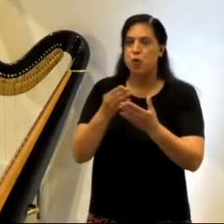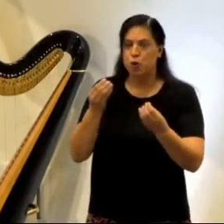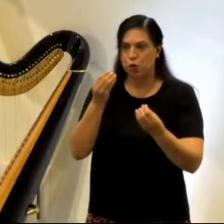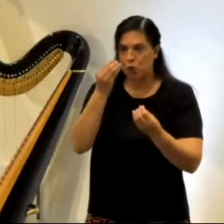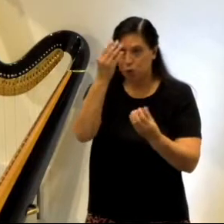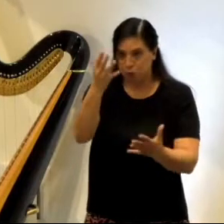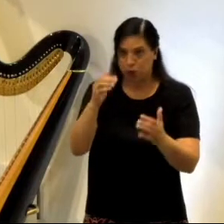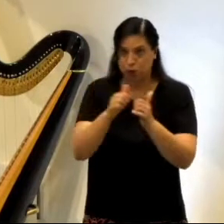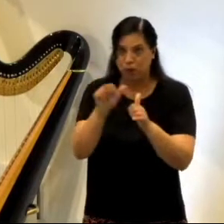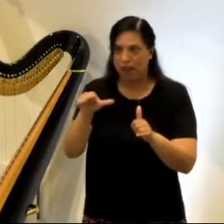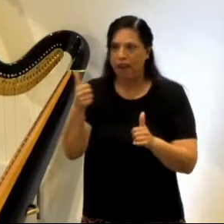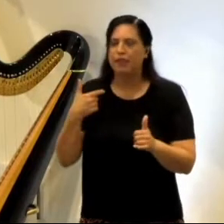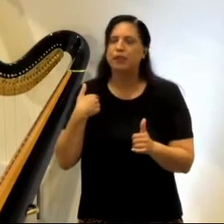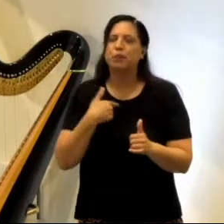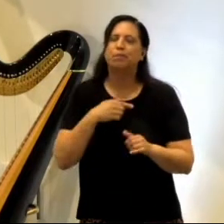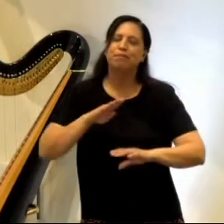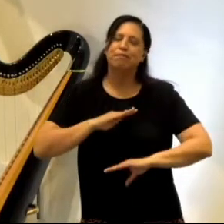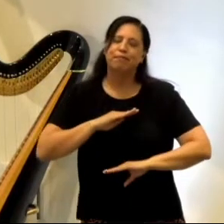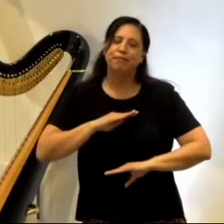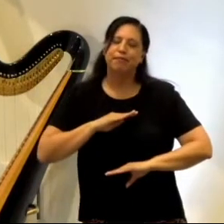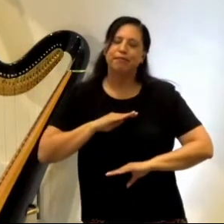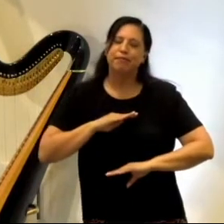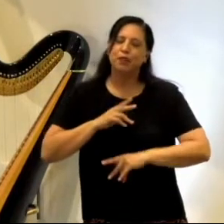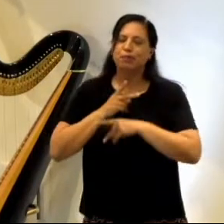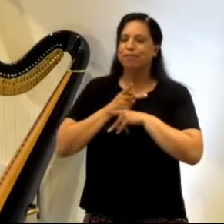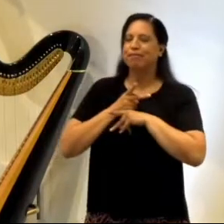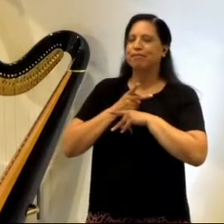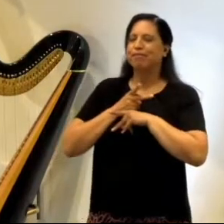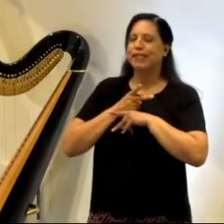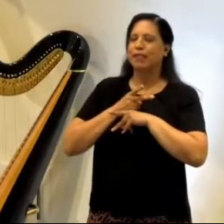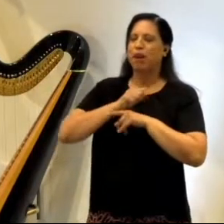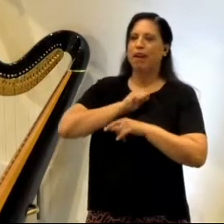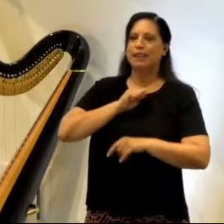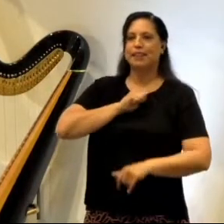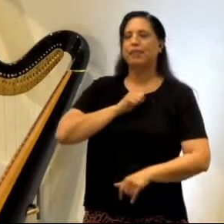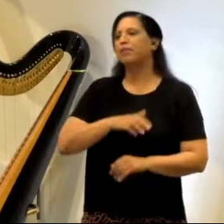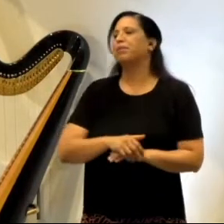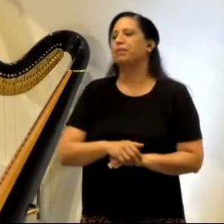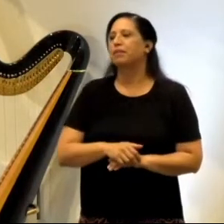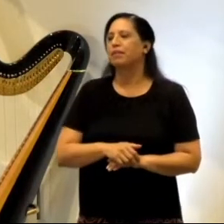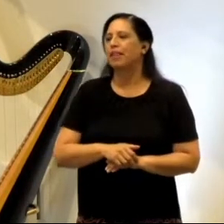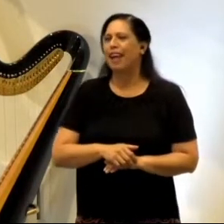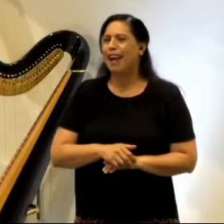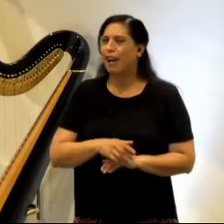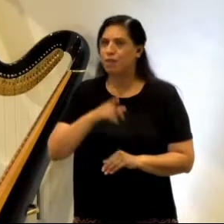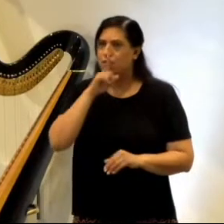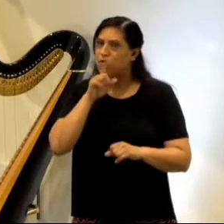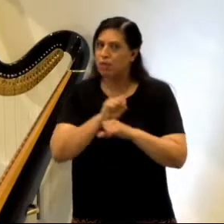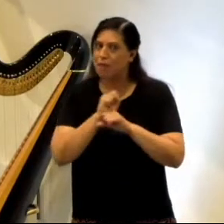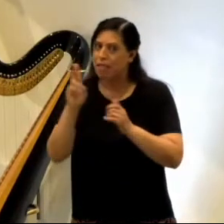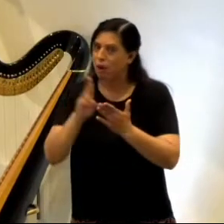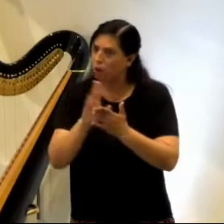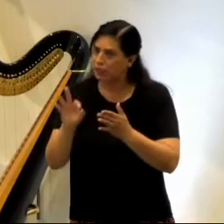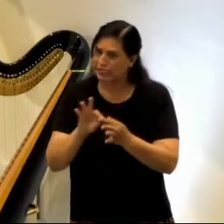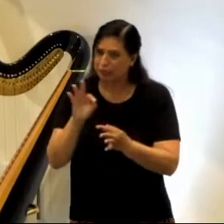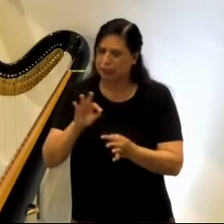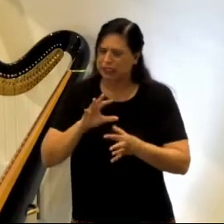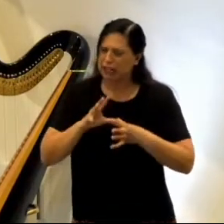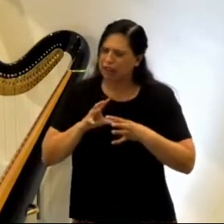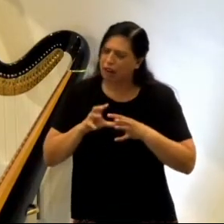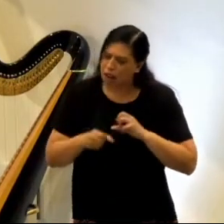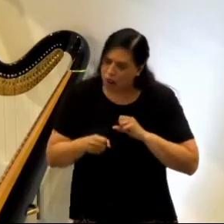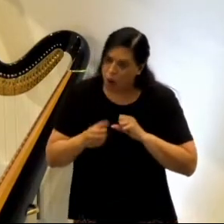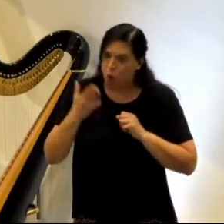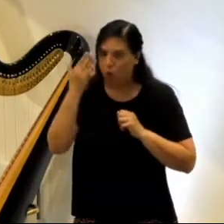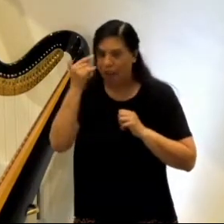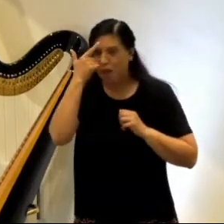others, we've been content to just keep that good news to ourselves. And that grieves the Holy Spirit, because it's the Holy Spirit